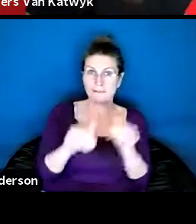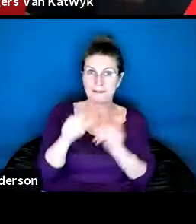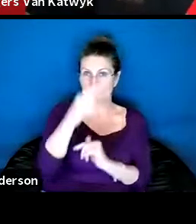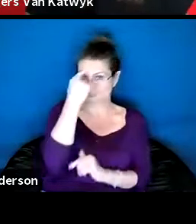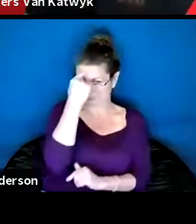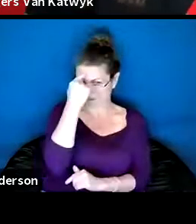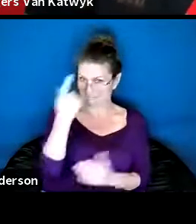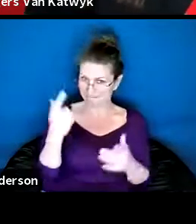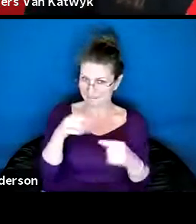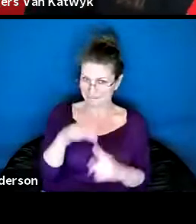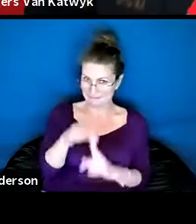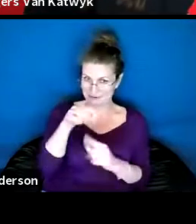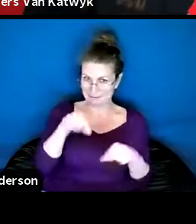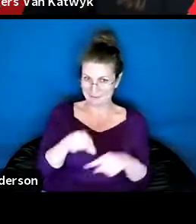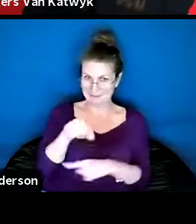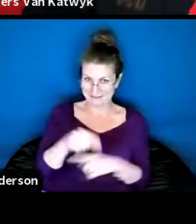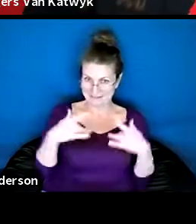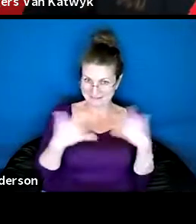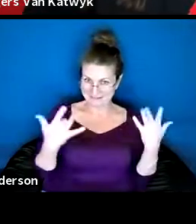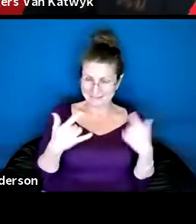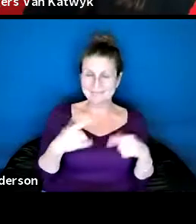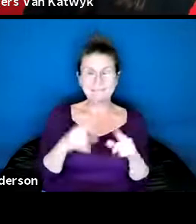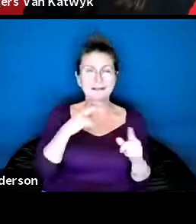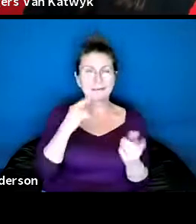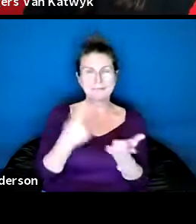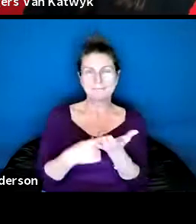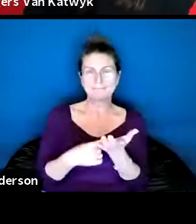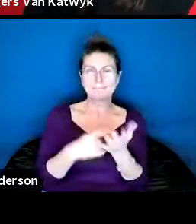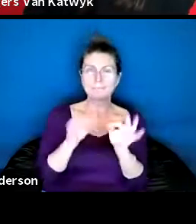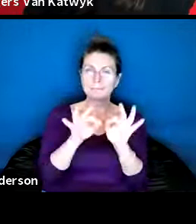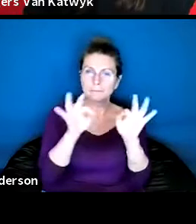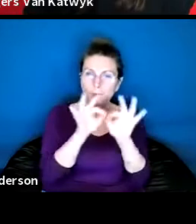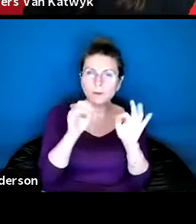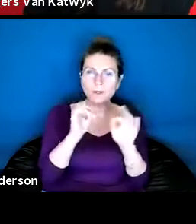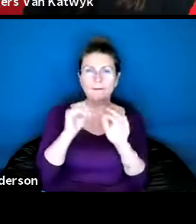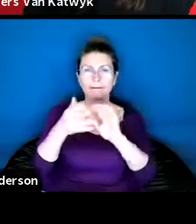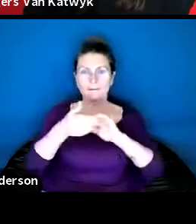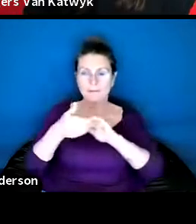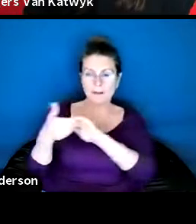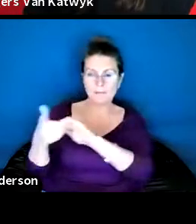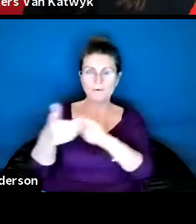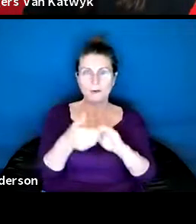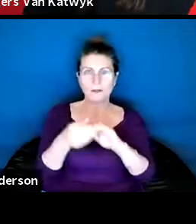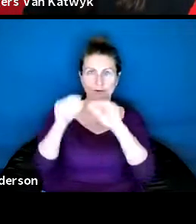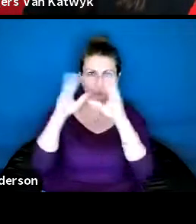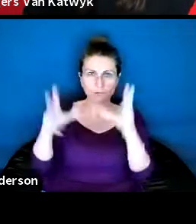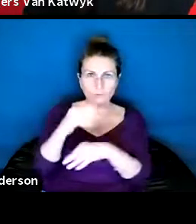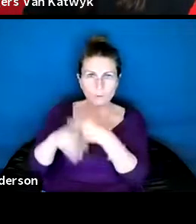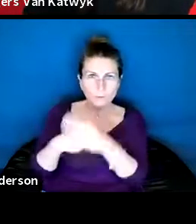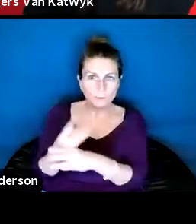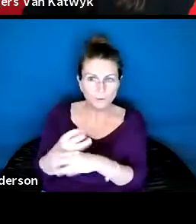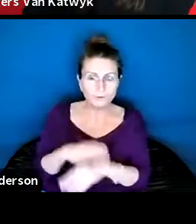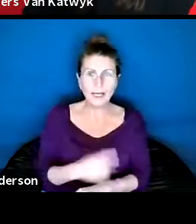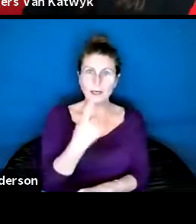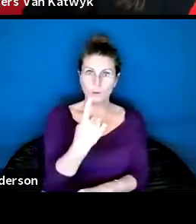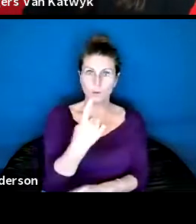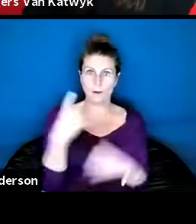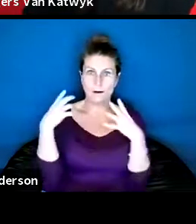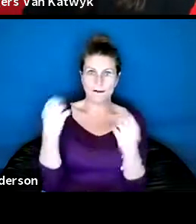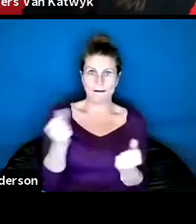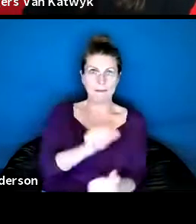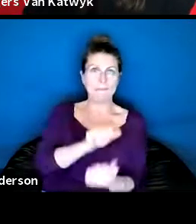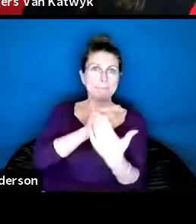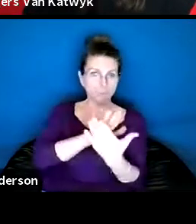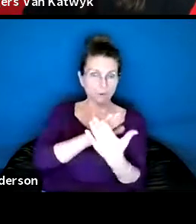event. But I'll touch on the importance of global collaboration and the One Health approach to